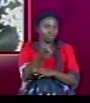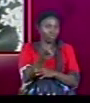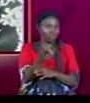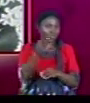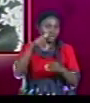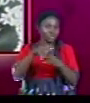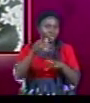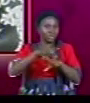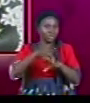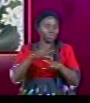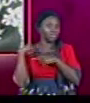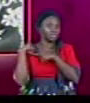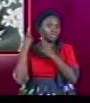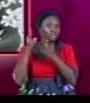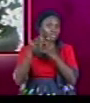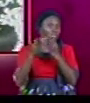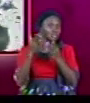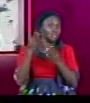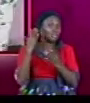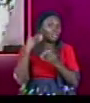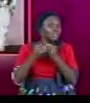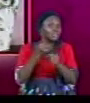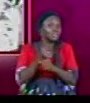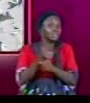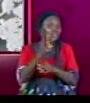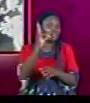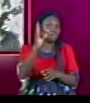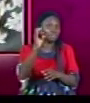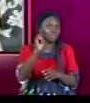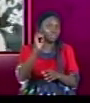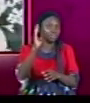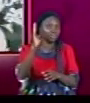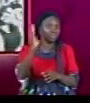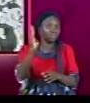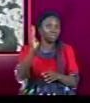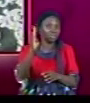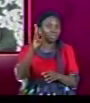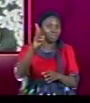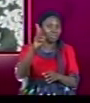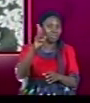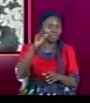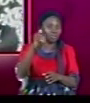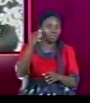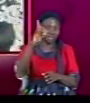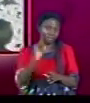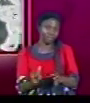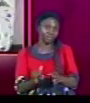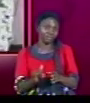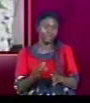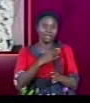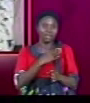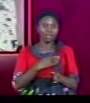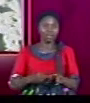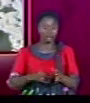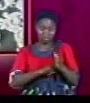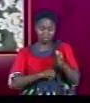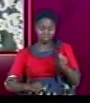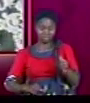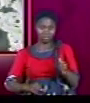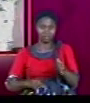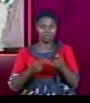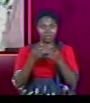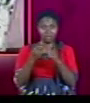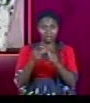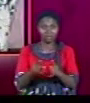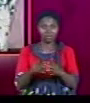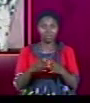February. And after being shot at the leg, surgery was carried out. And since after the surgery, he has not been able